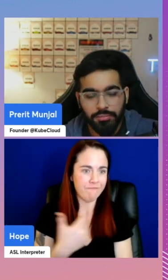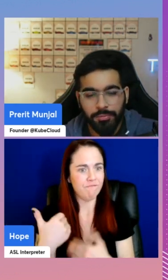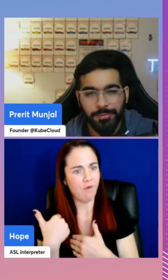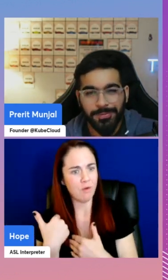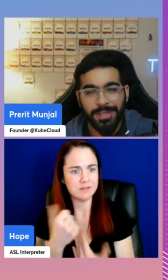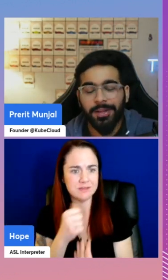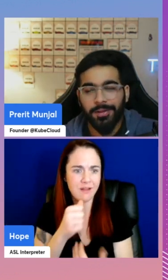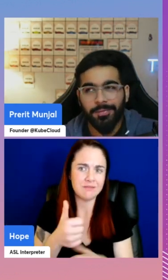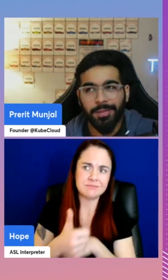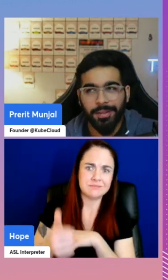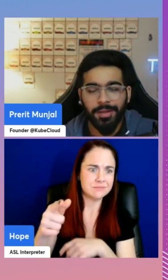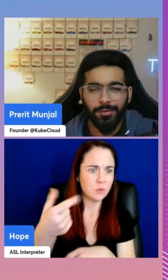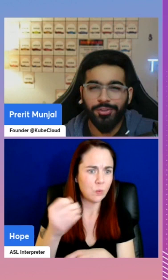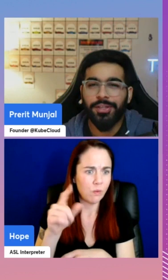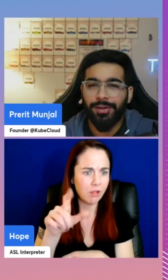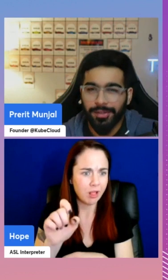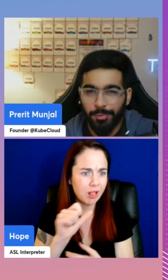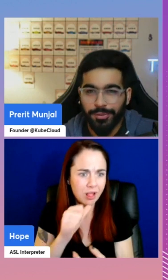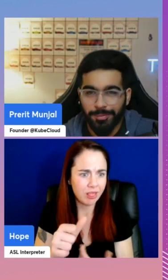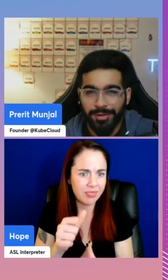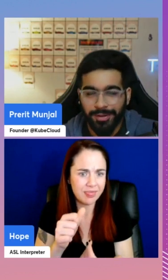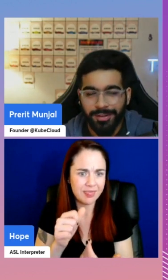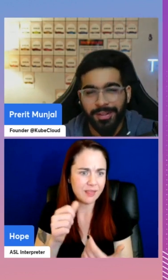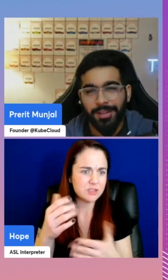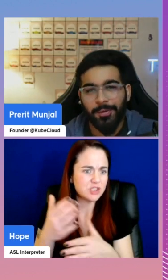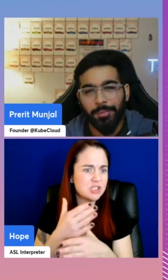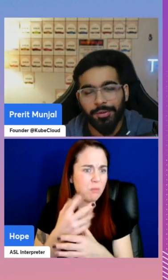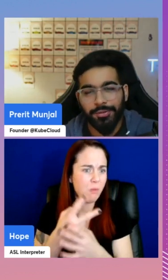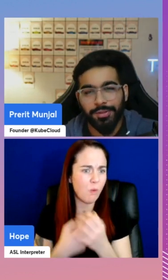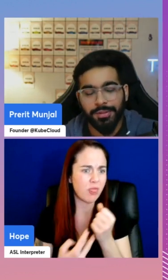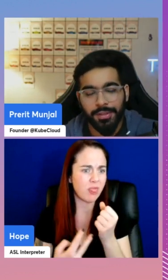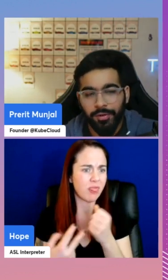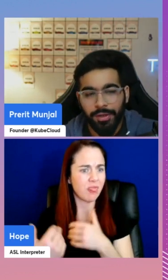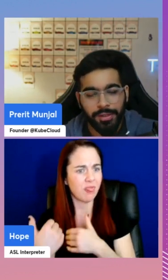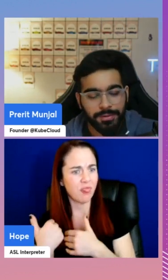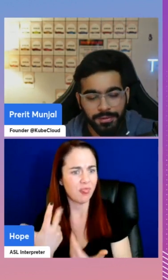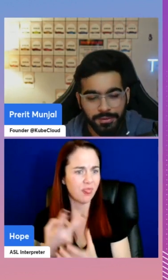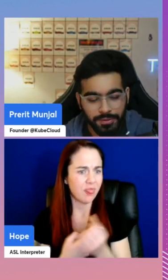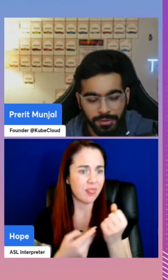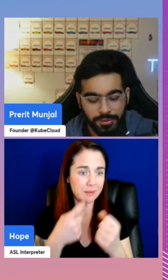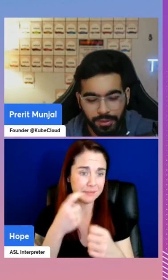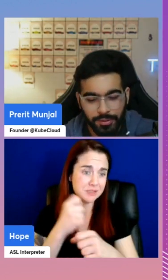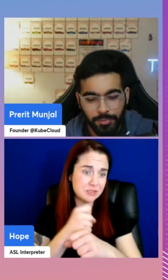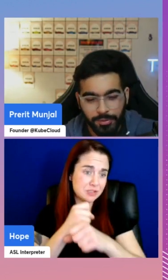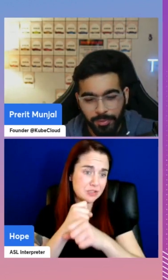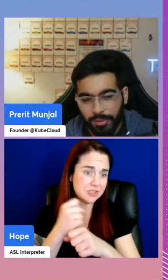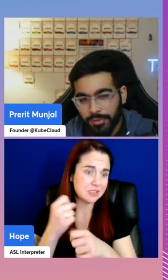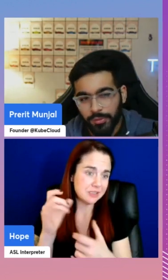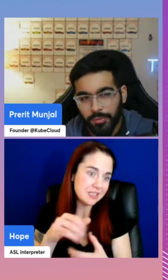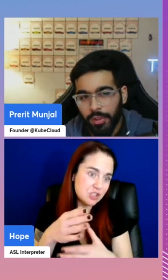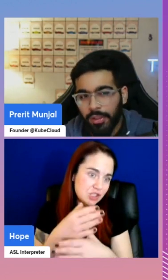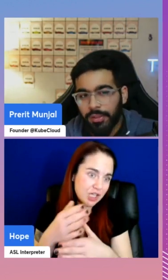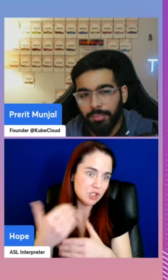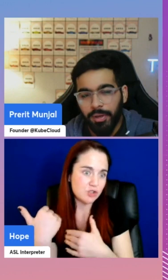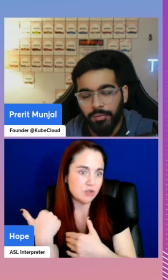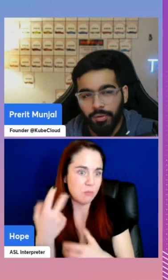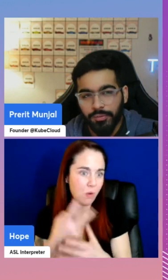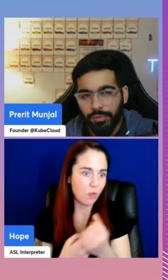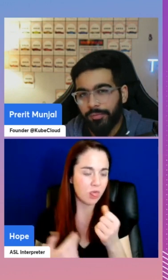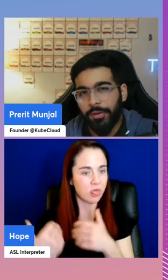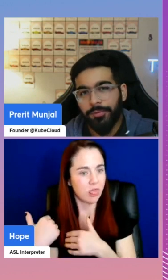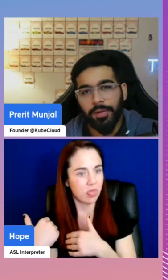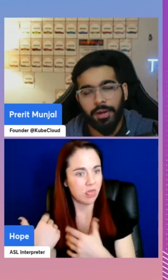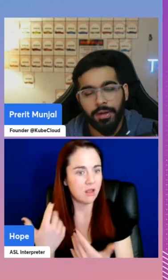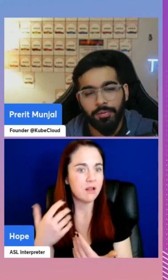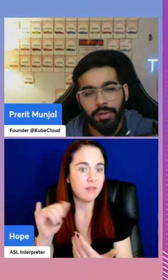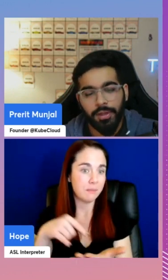was like it was shared responsibility. Okay, because security is shared responsibility. So the build